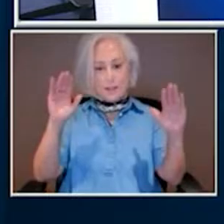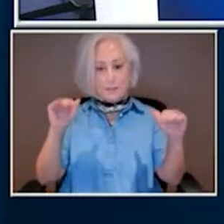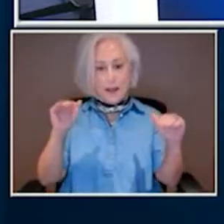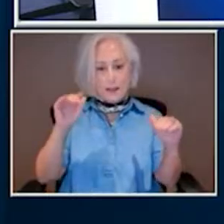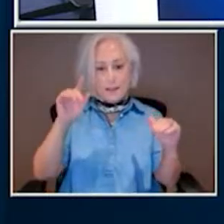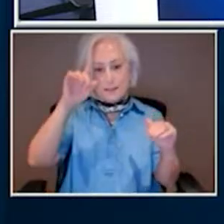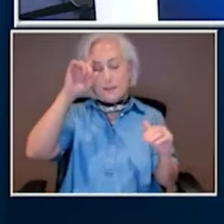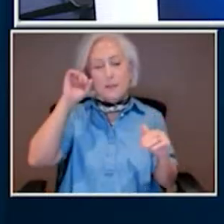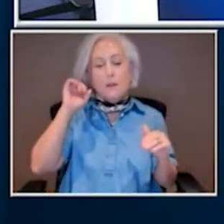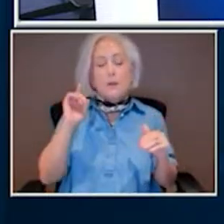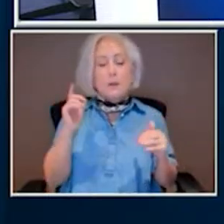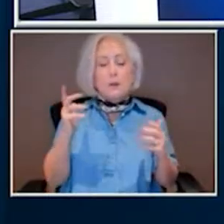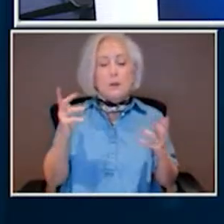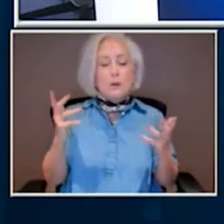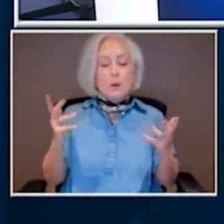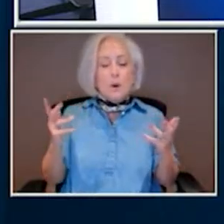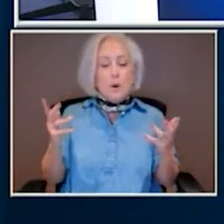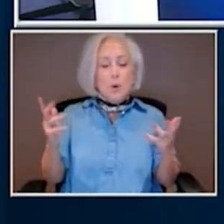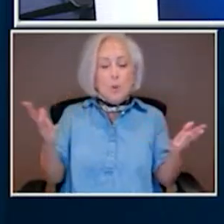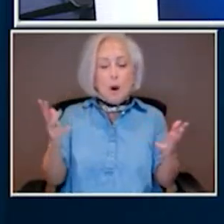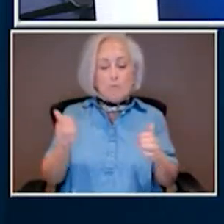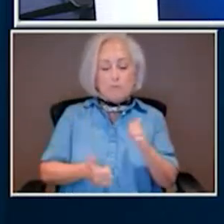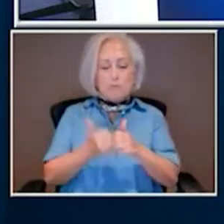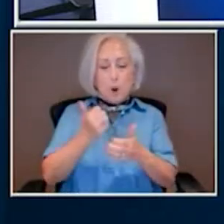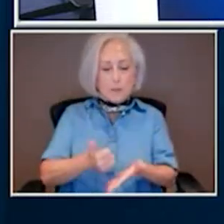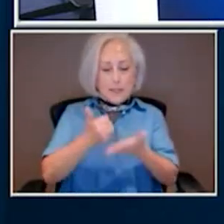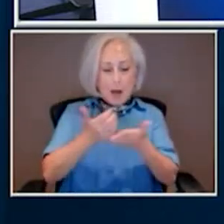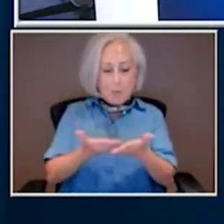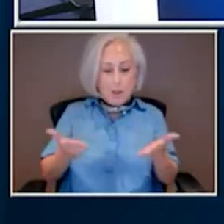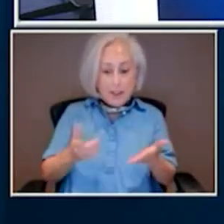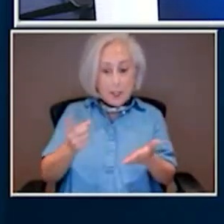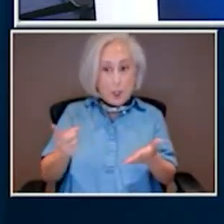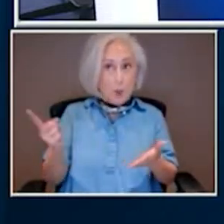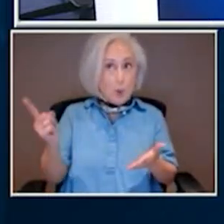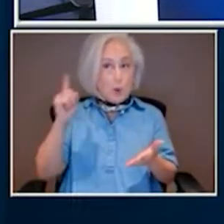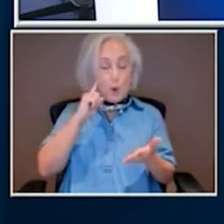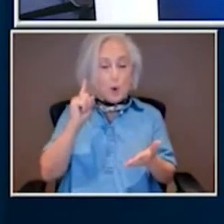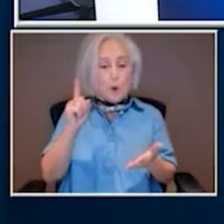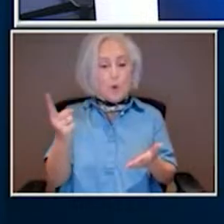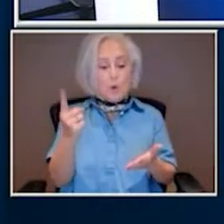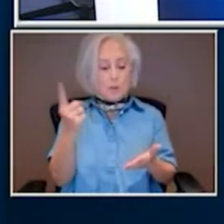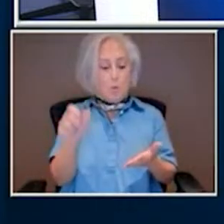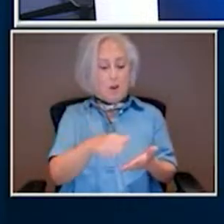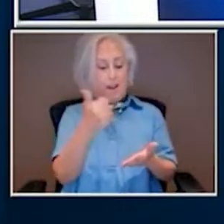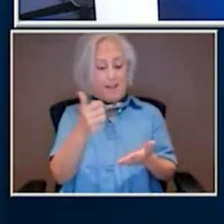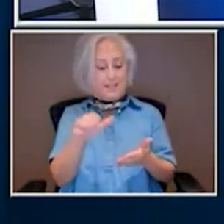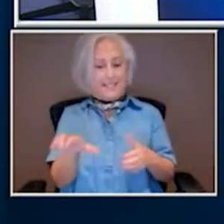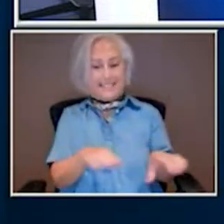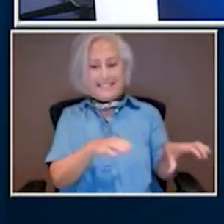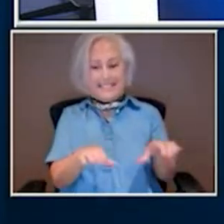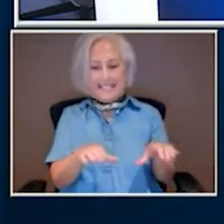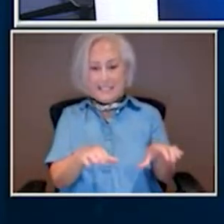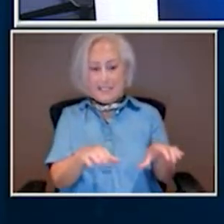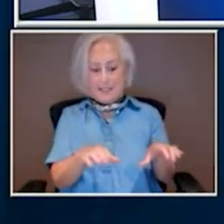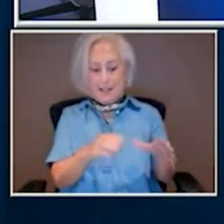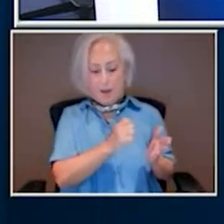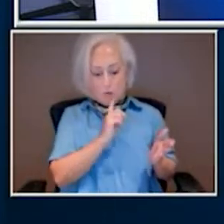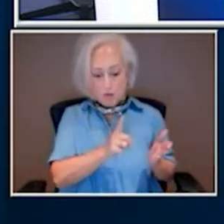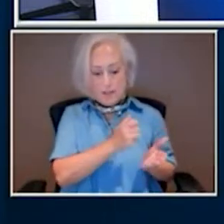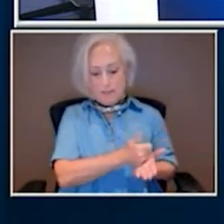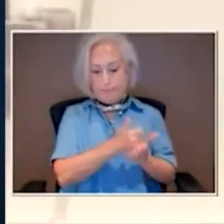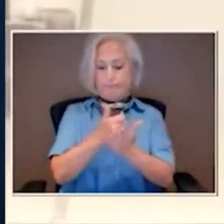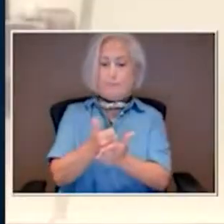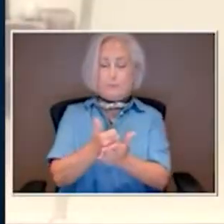What was the most helpful thing you heard or that someone else did that was actually helpful for you?